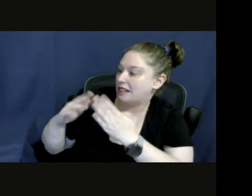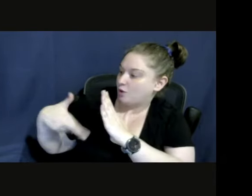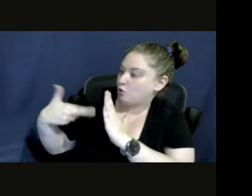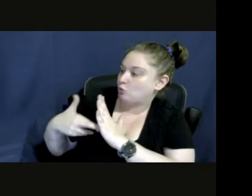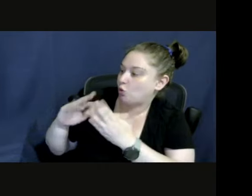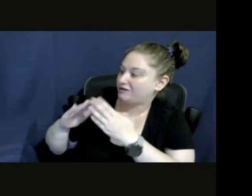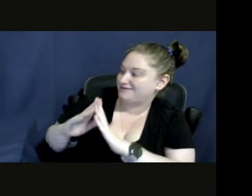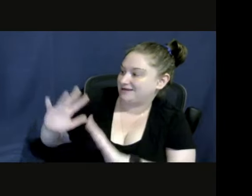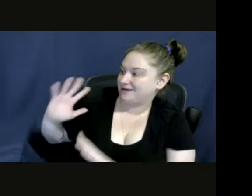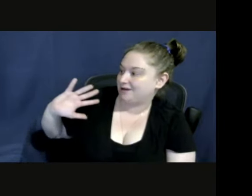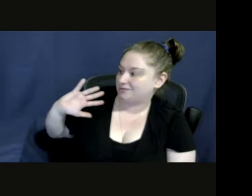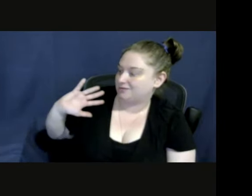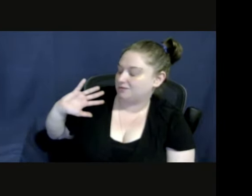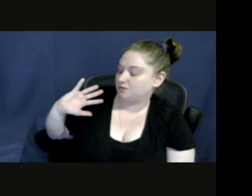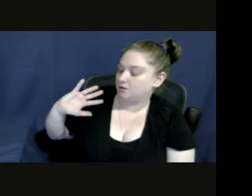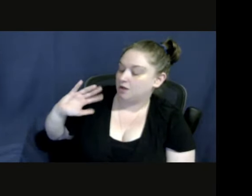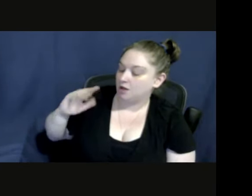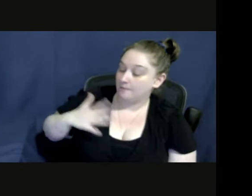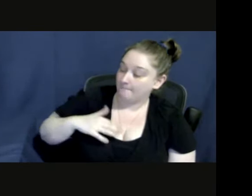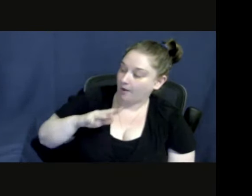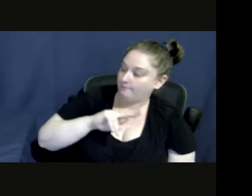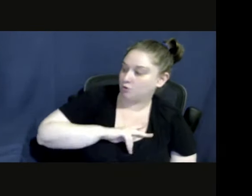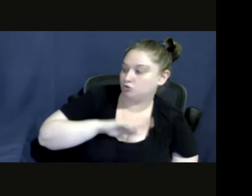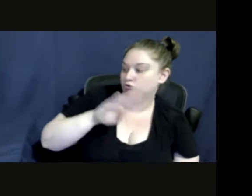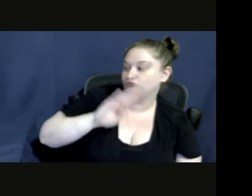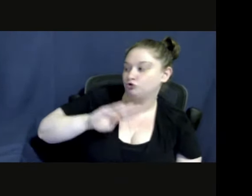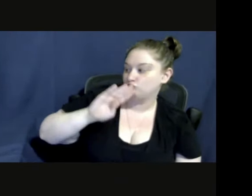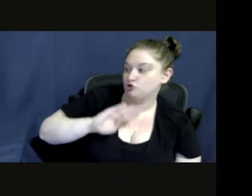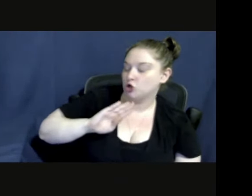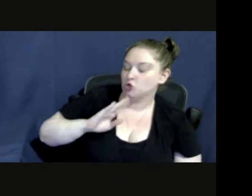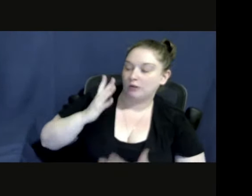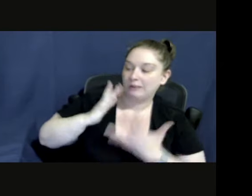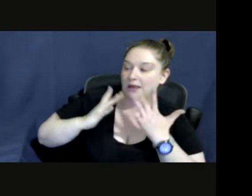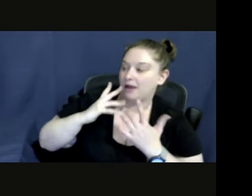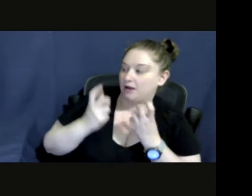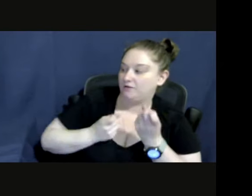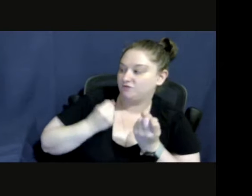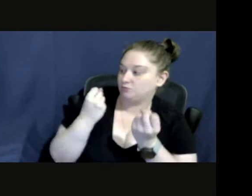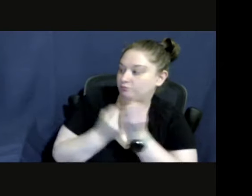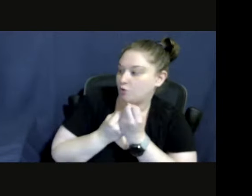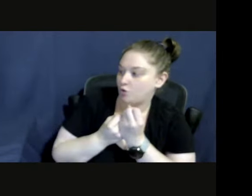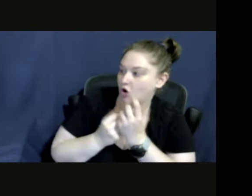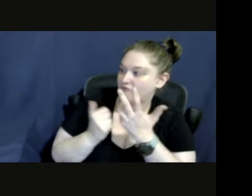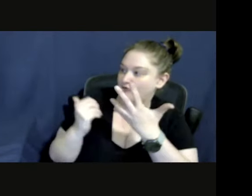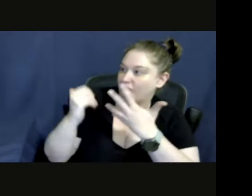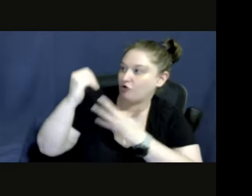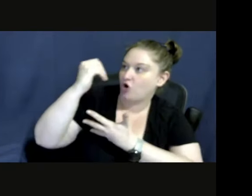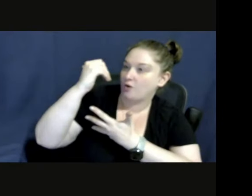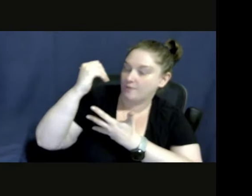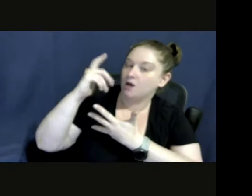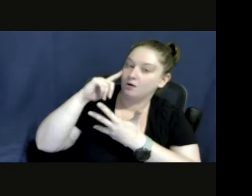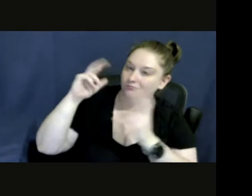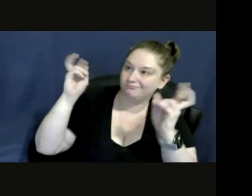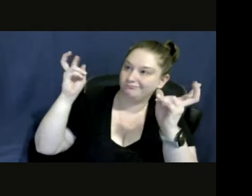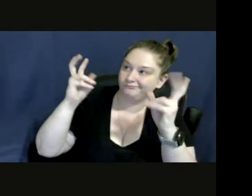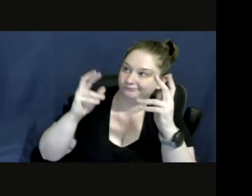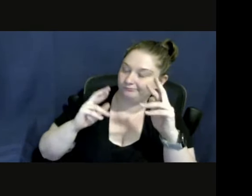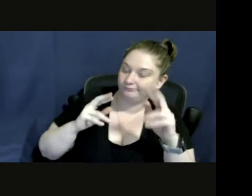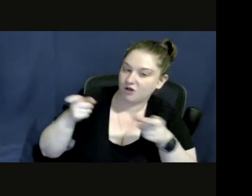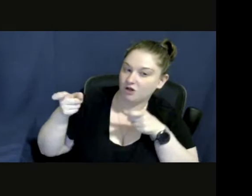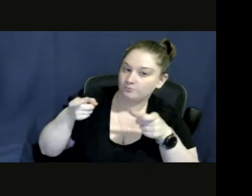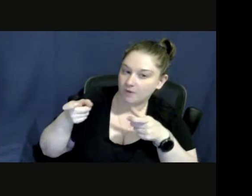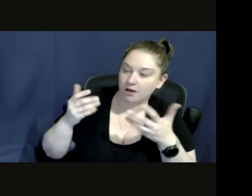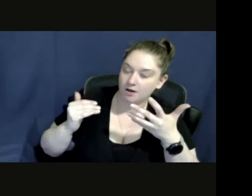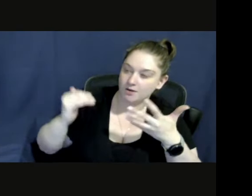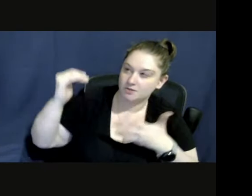has been, and my personal frustrations at the lack of support farther up the chain of command, as